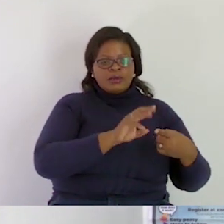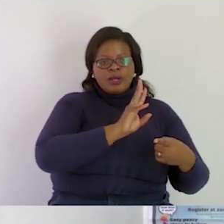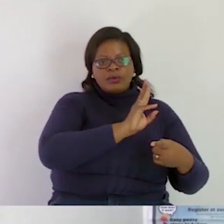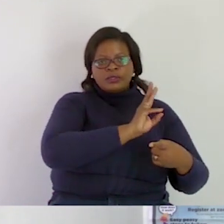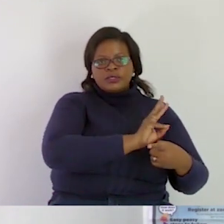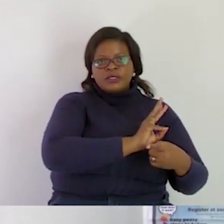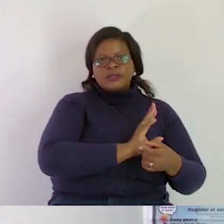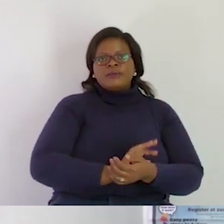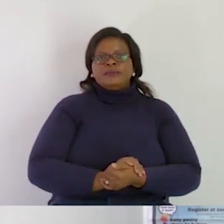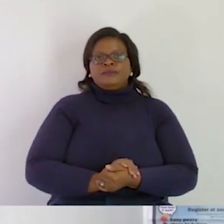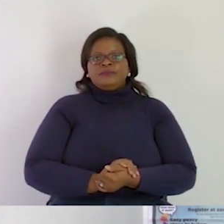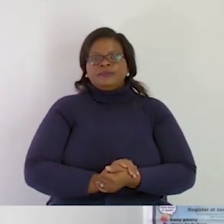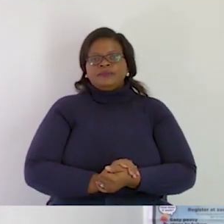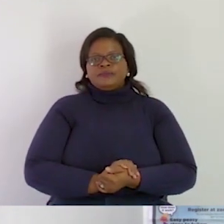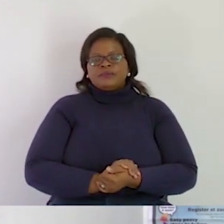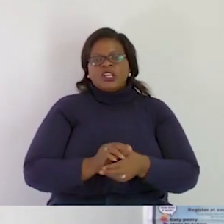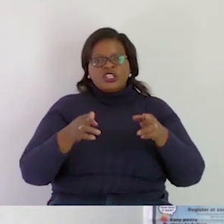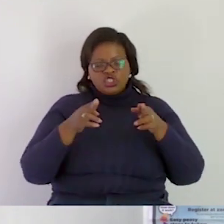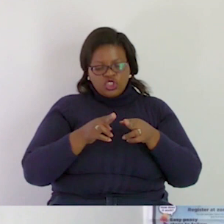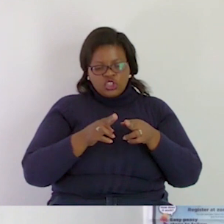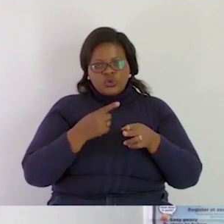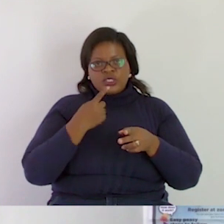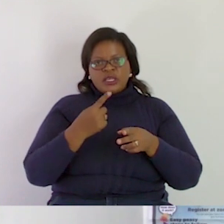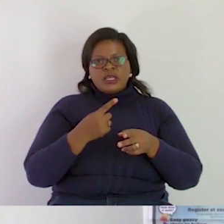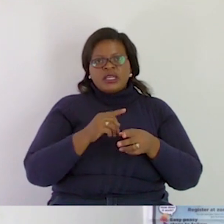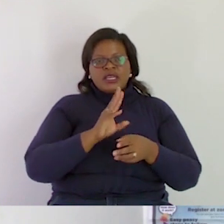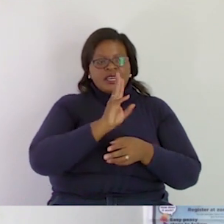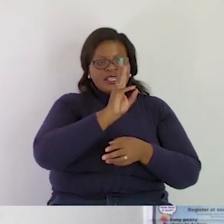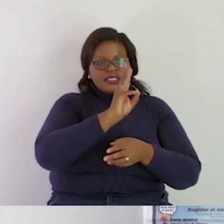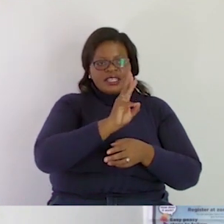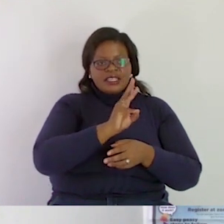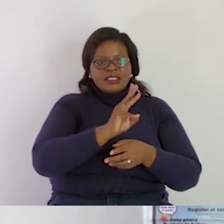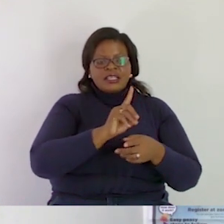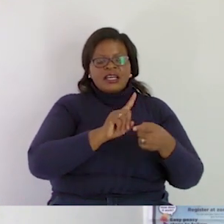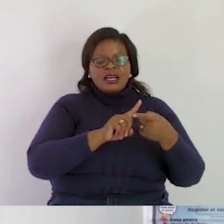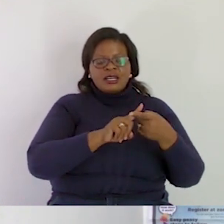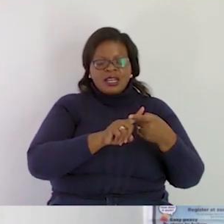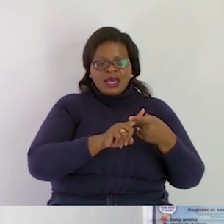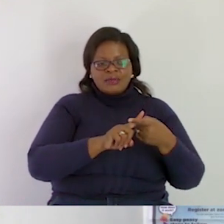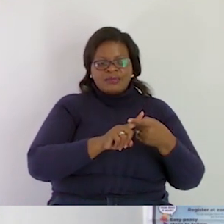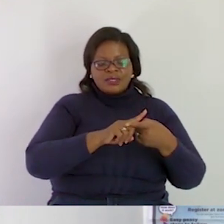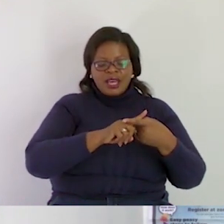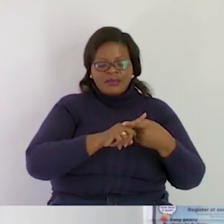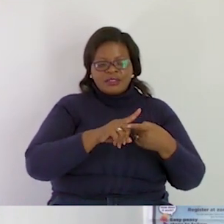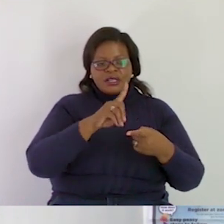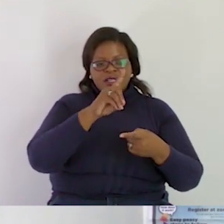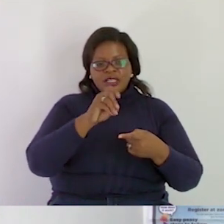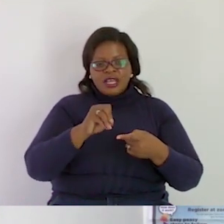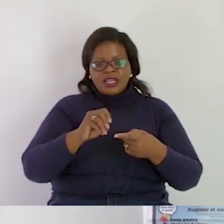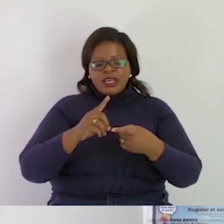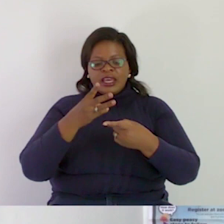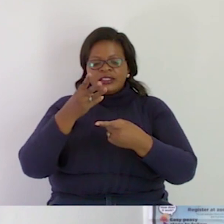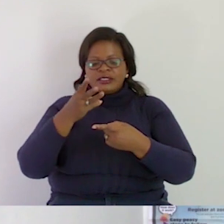So in short, you are saying 6 times 10 and 6 times 9. You are